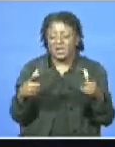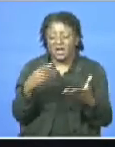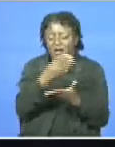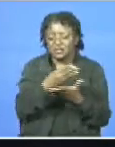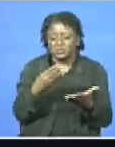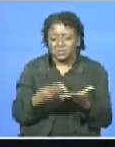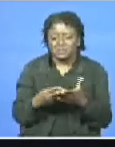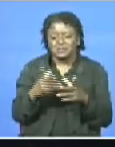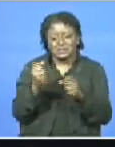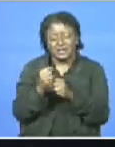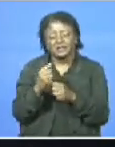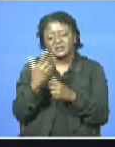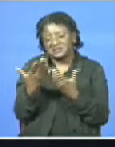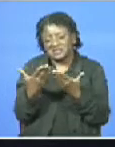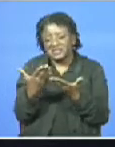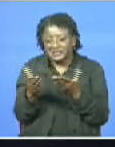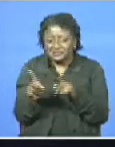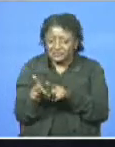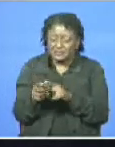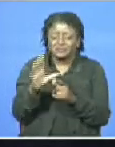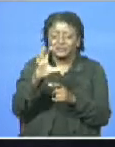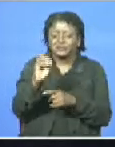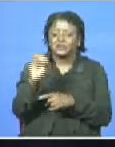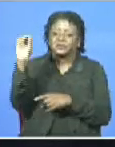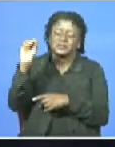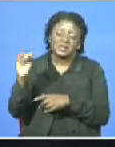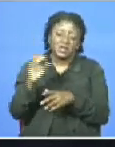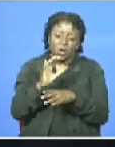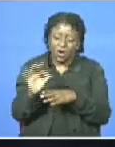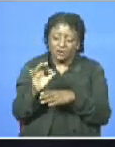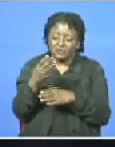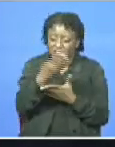get even 50% off of their bill. So we are also